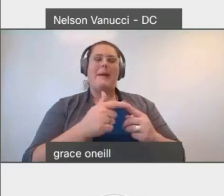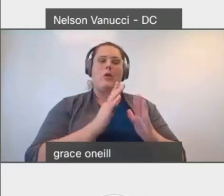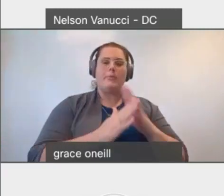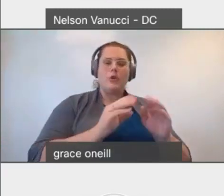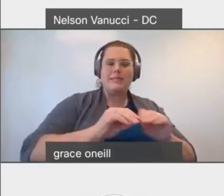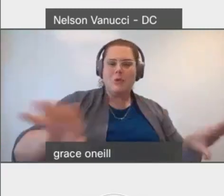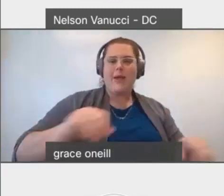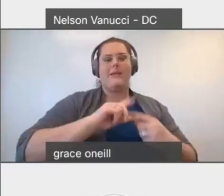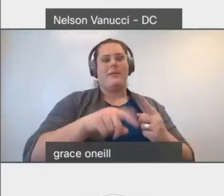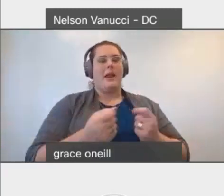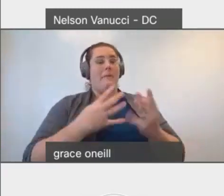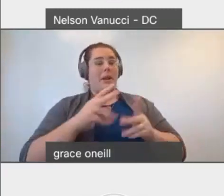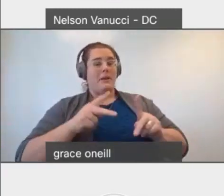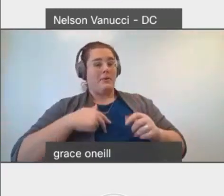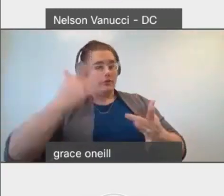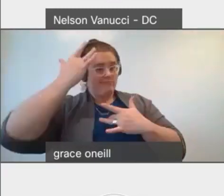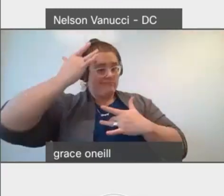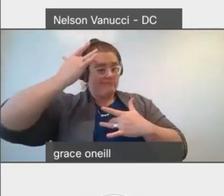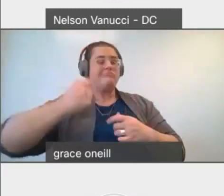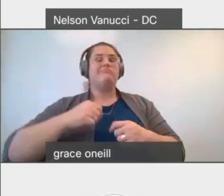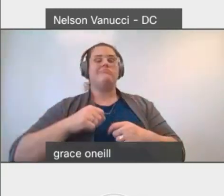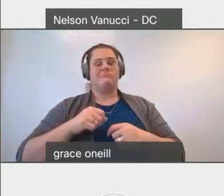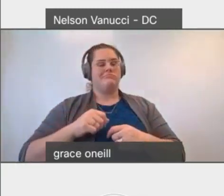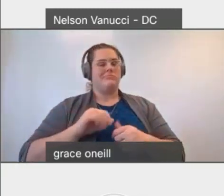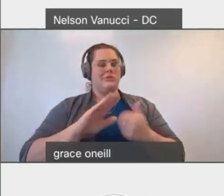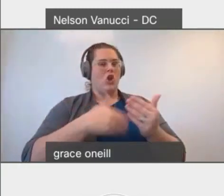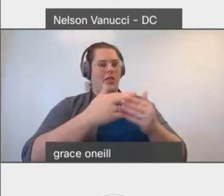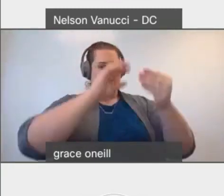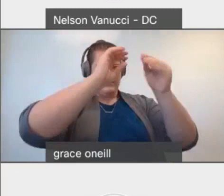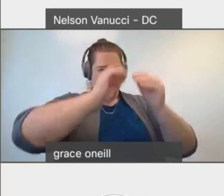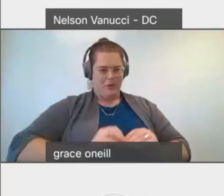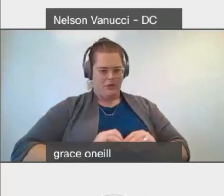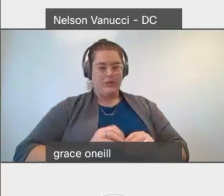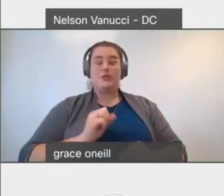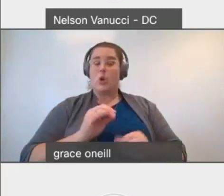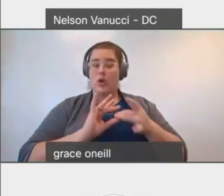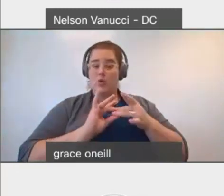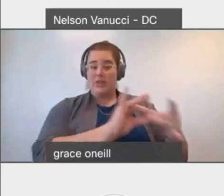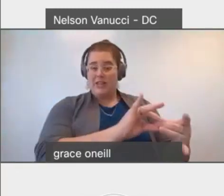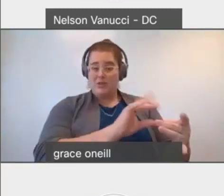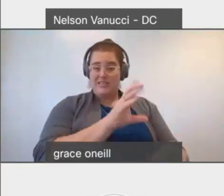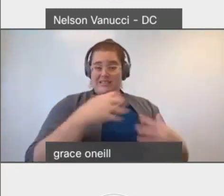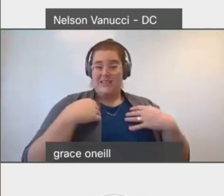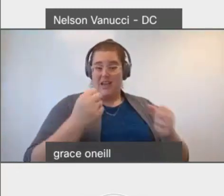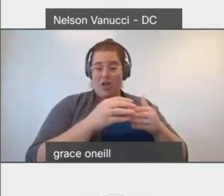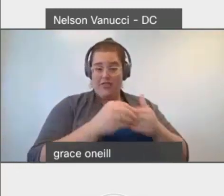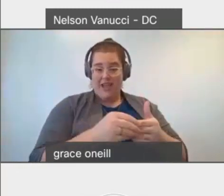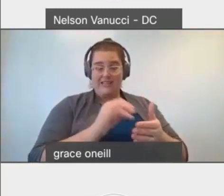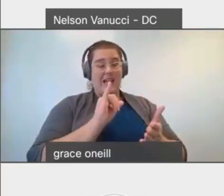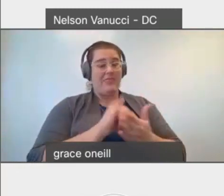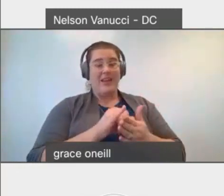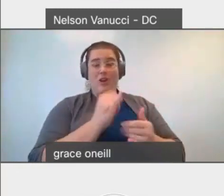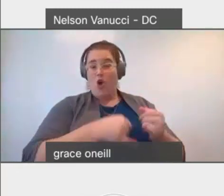And so, you know, as it relates to what DC health guidance is, that ultimately at the end of the day is DC